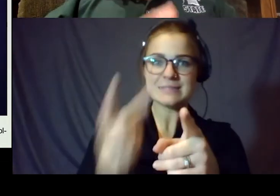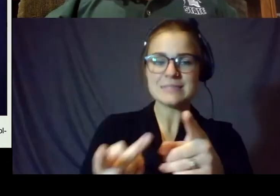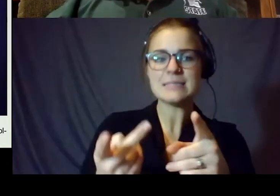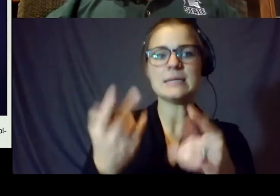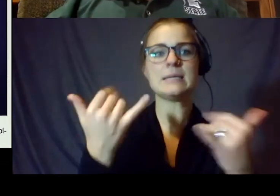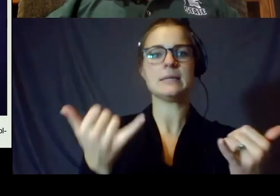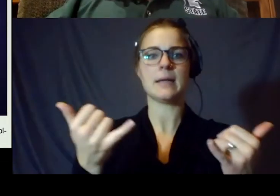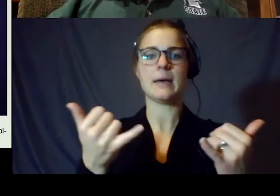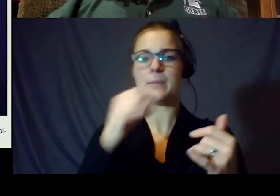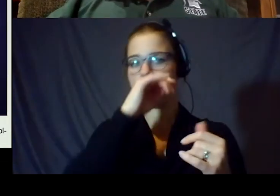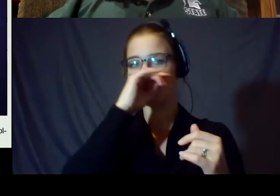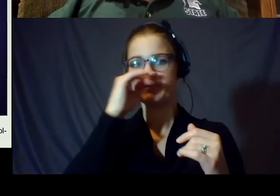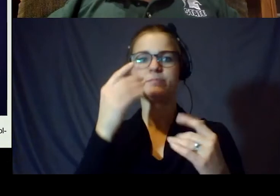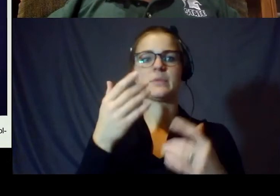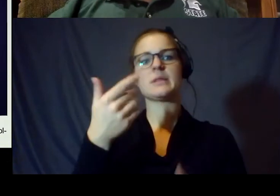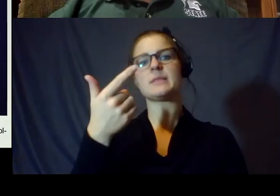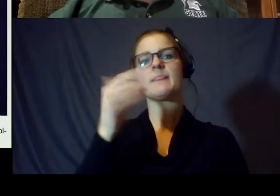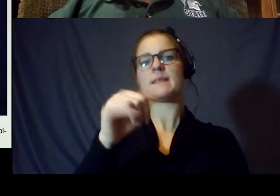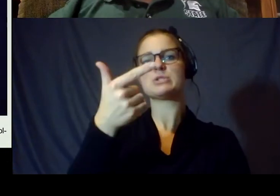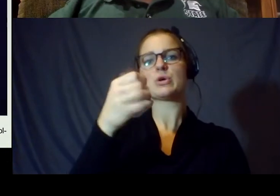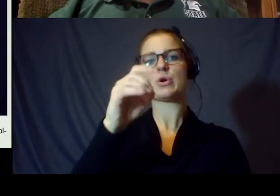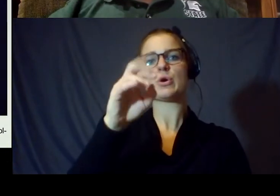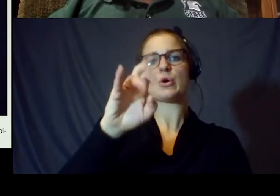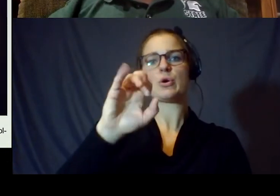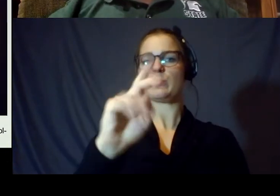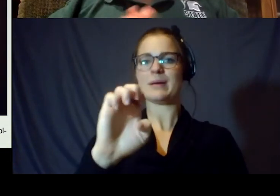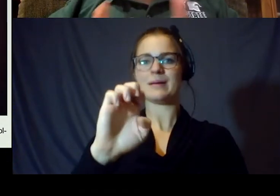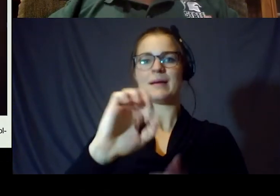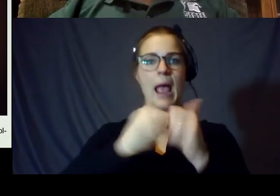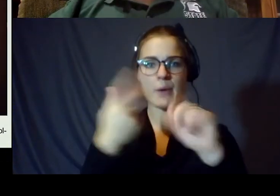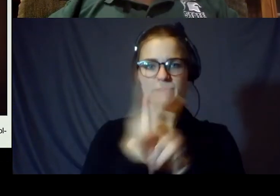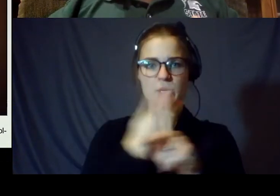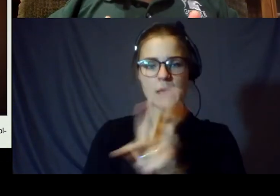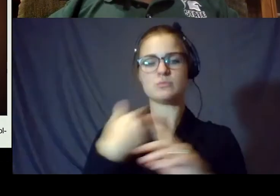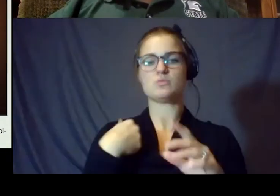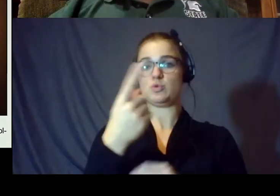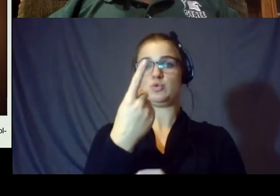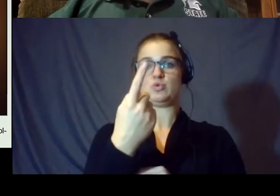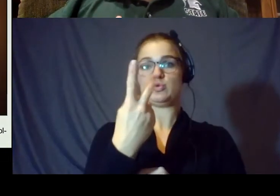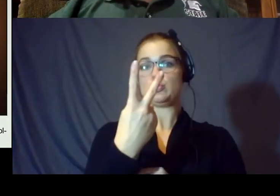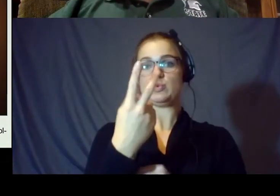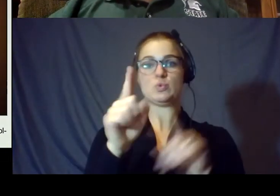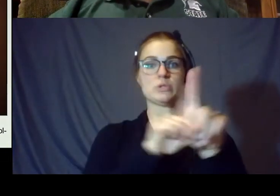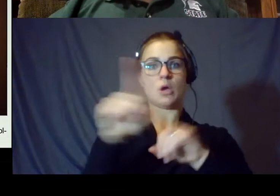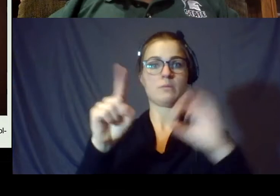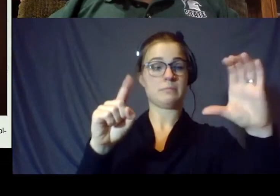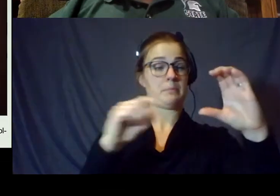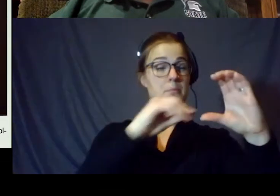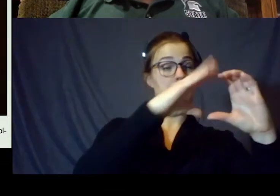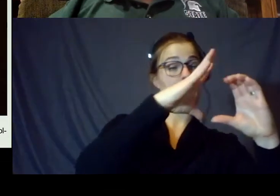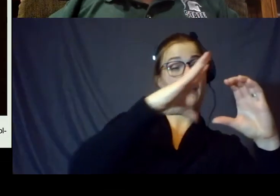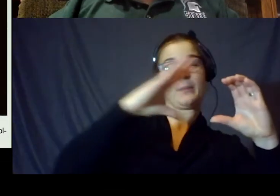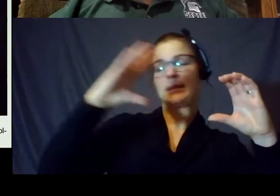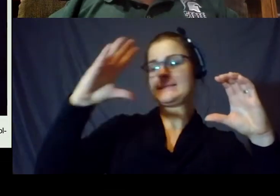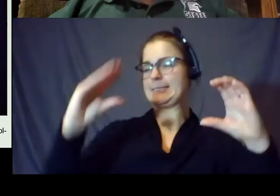is Goodricke's mechanism, which actually turns out to be the best. You've got 2 stars, one bright, one dim. And now the dim